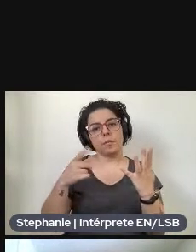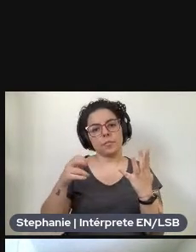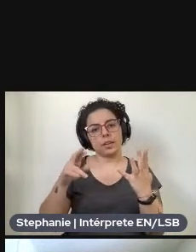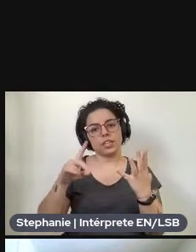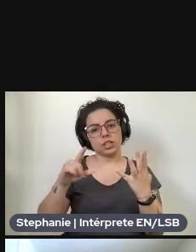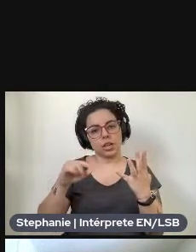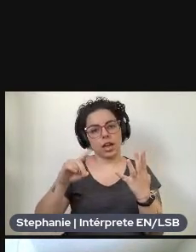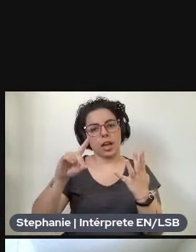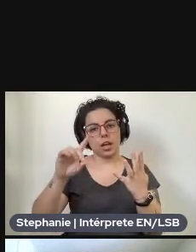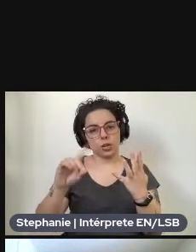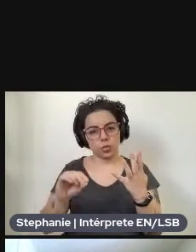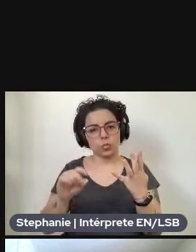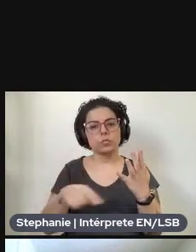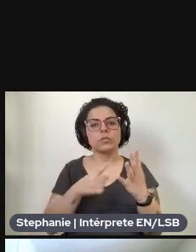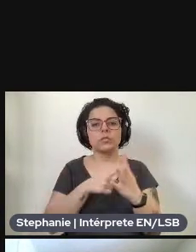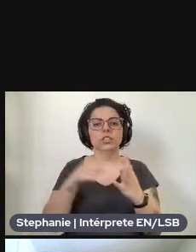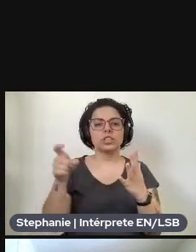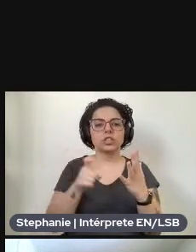individual.